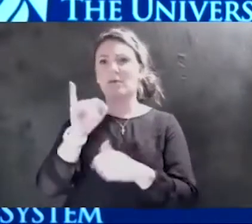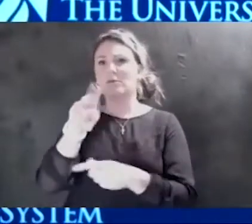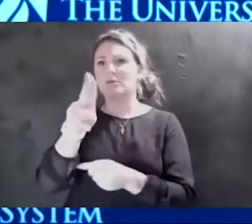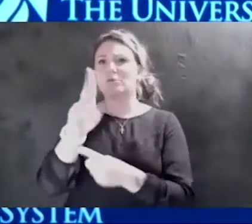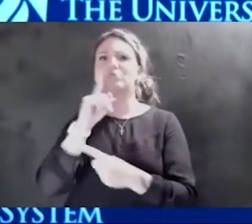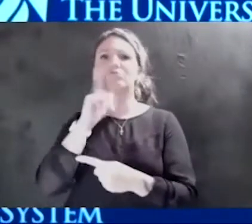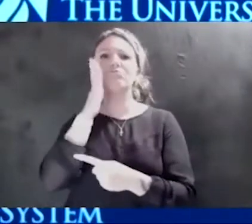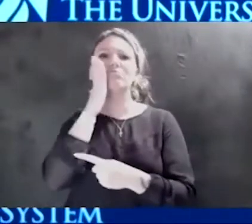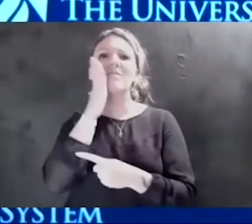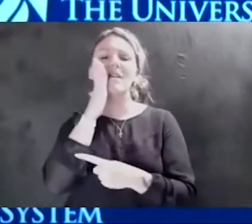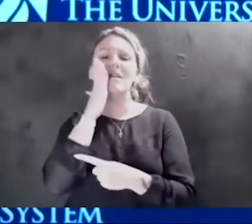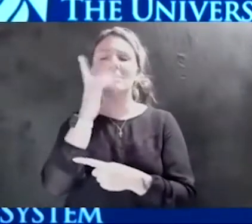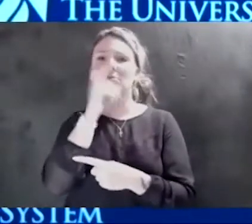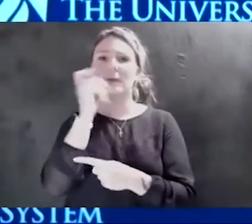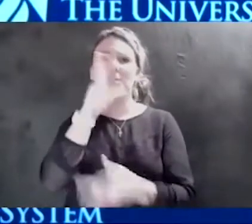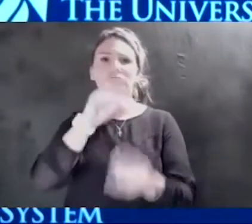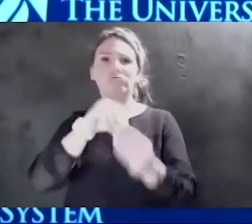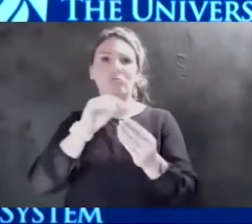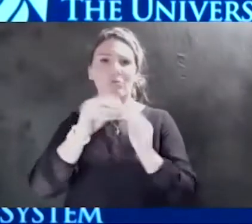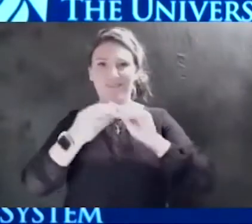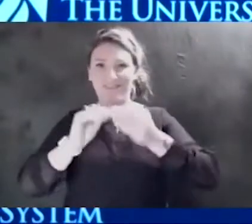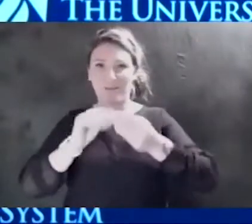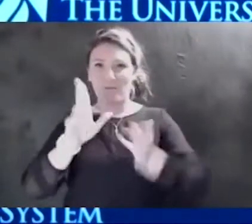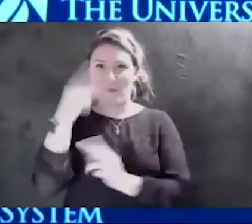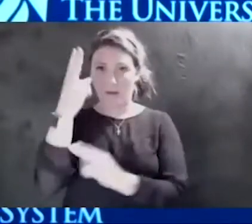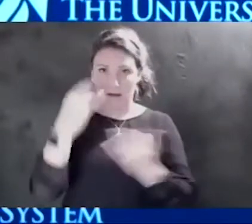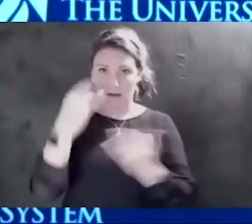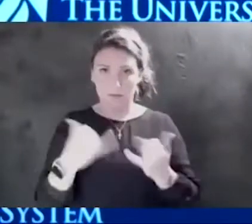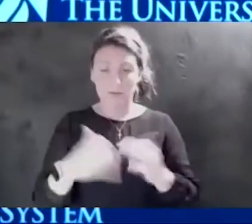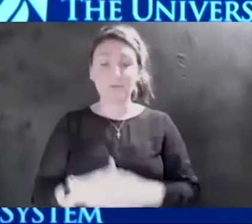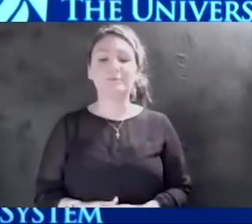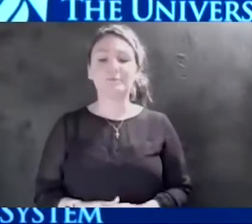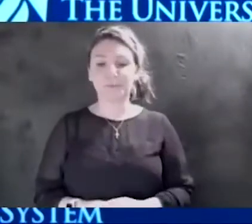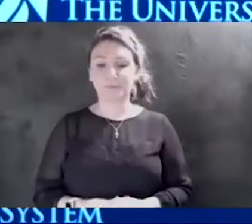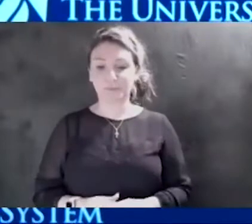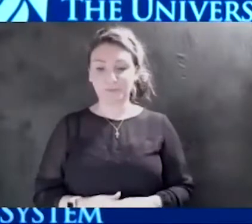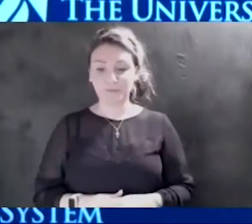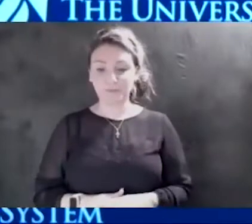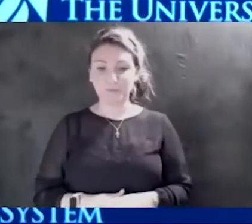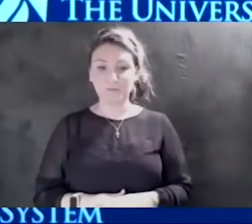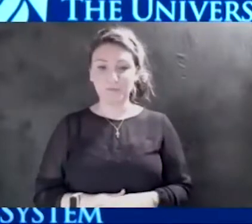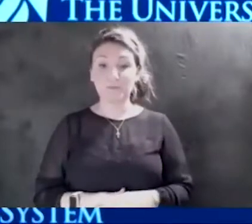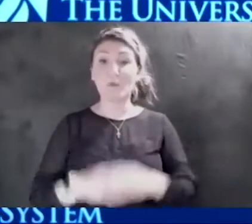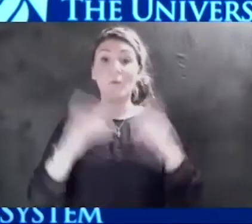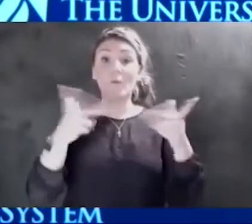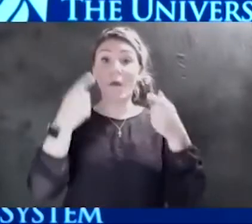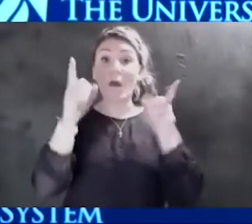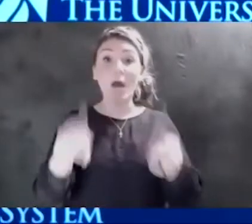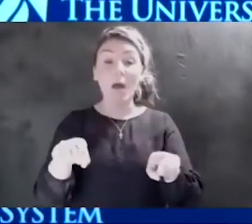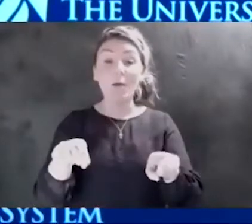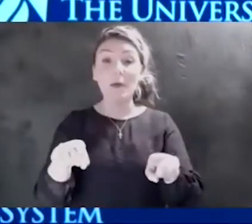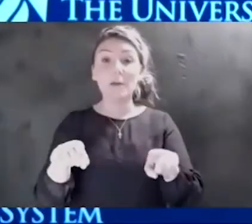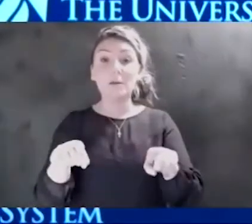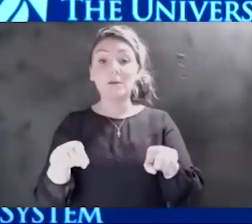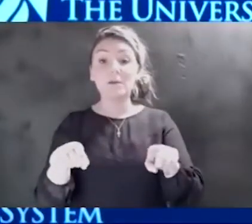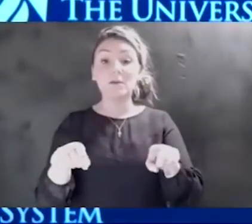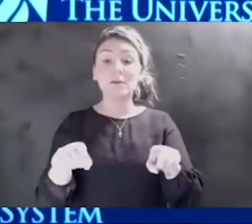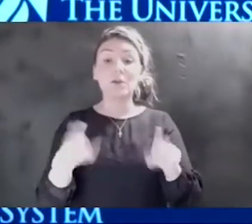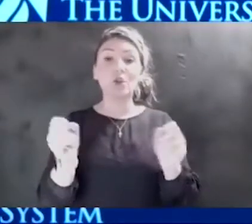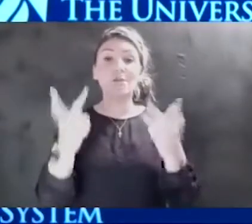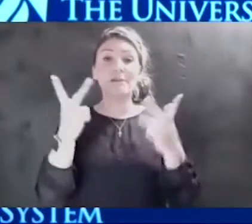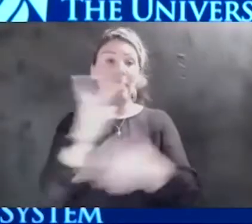high. And so what tends to happen is that when we have a lot of patients in the